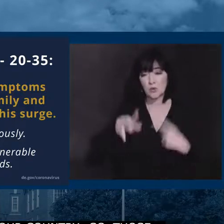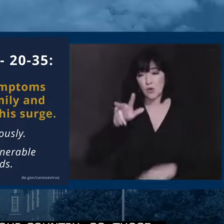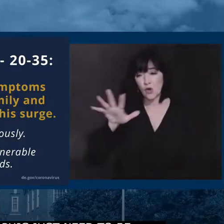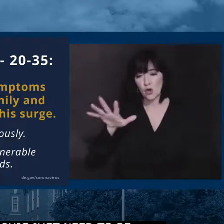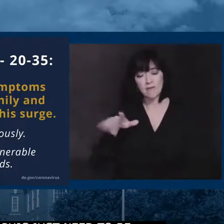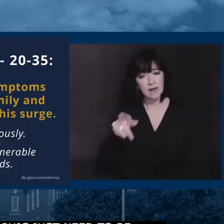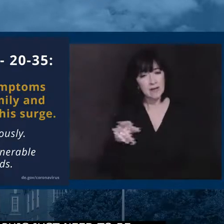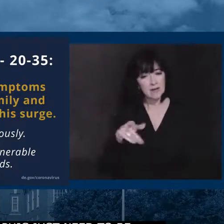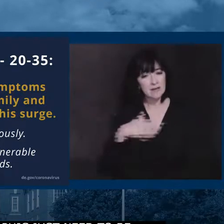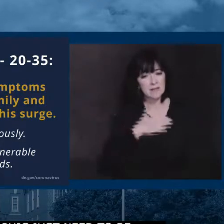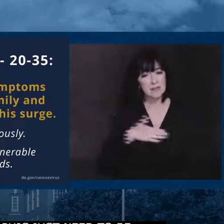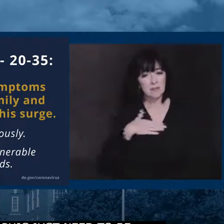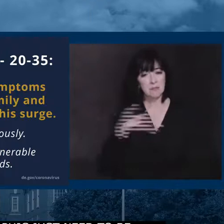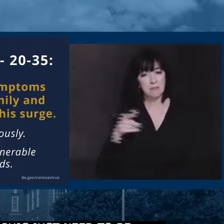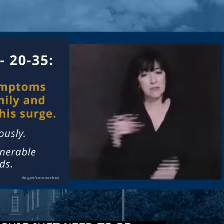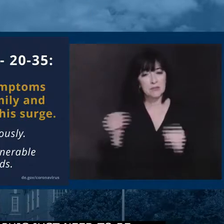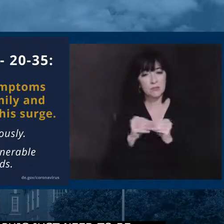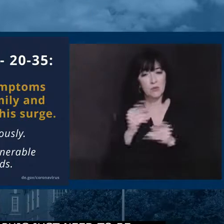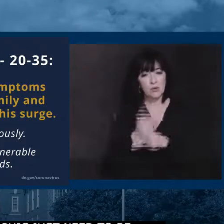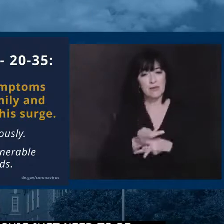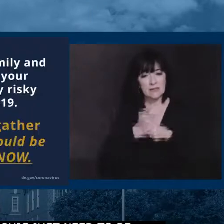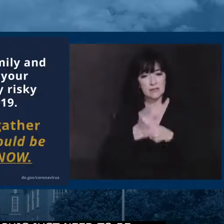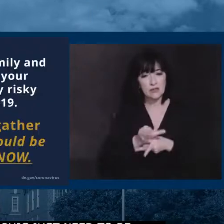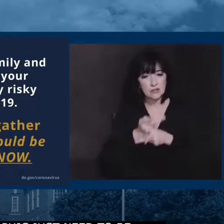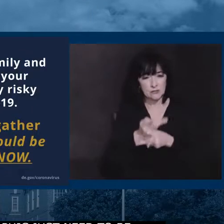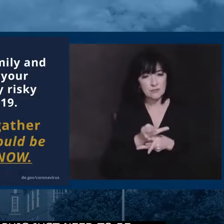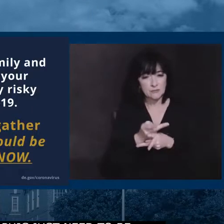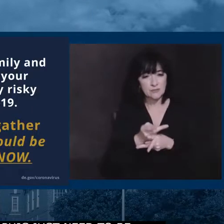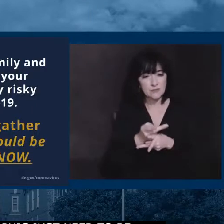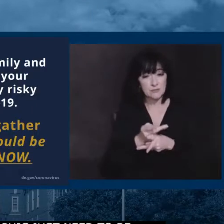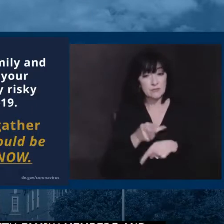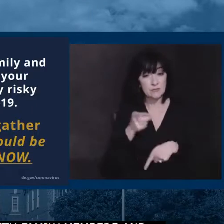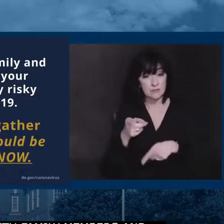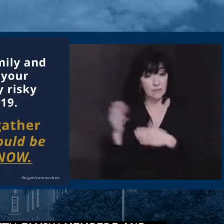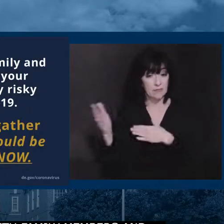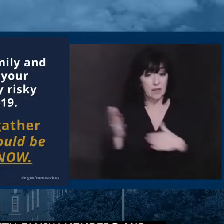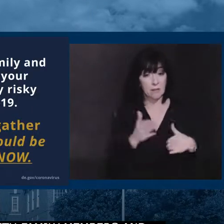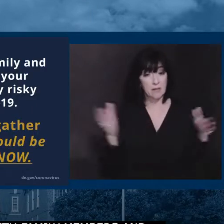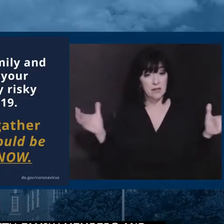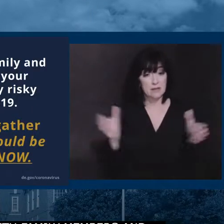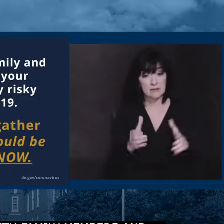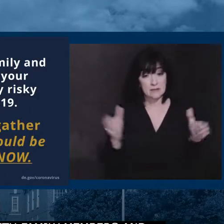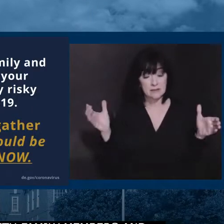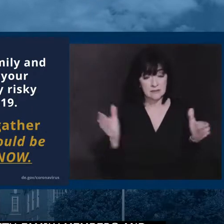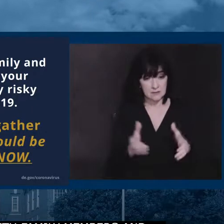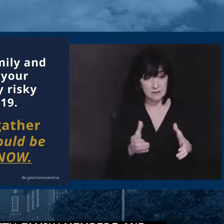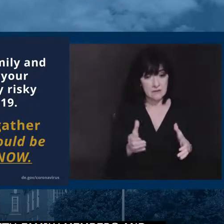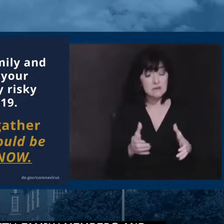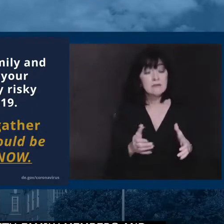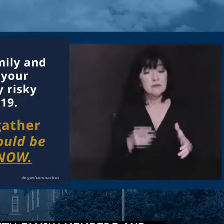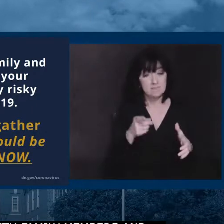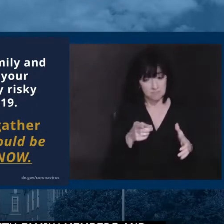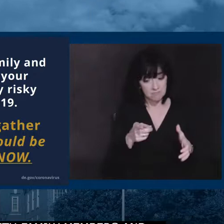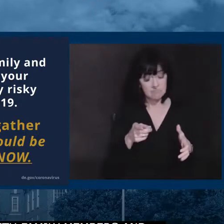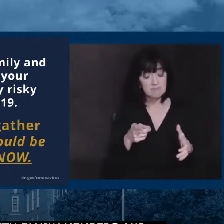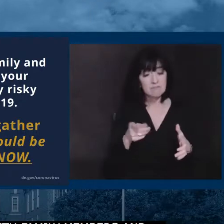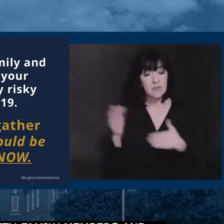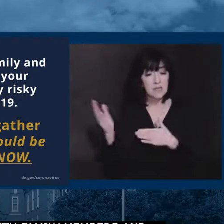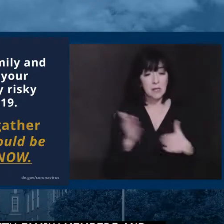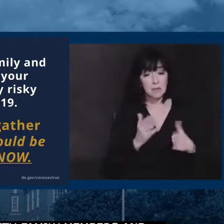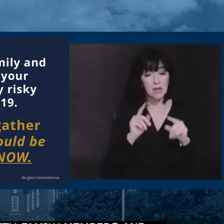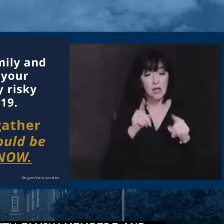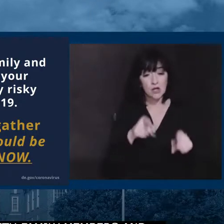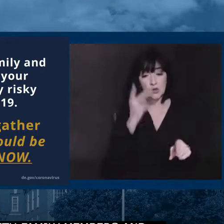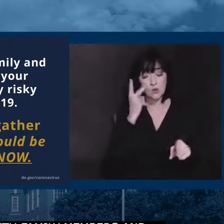be planning on gathering over the holidays, coming home to your family. And if you're not, we